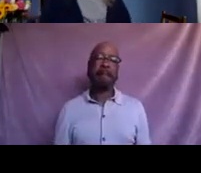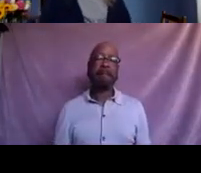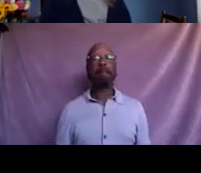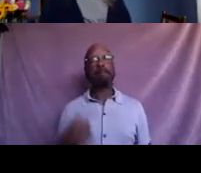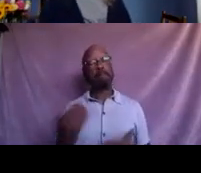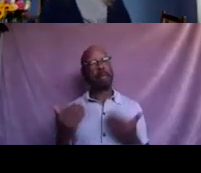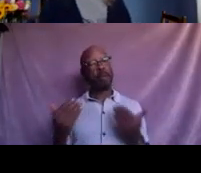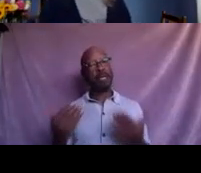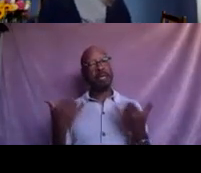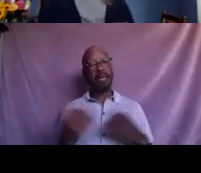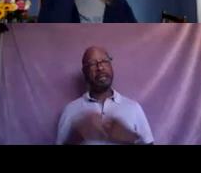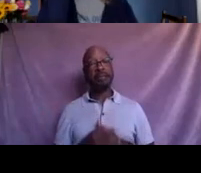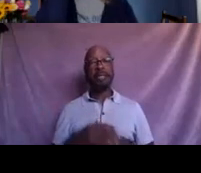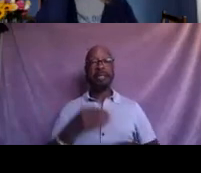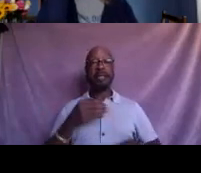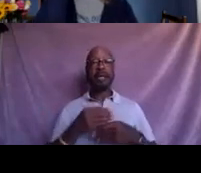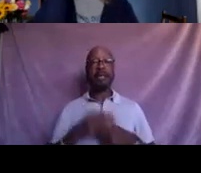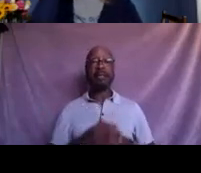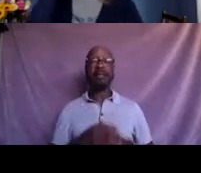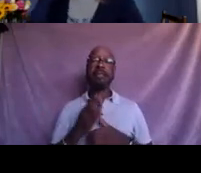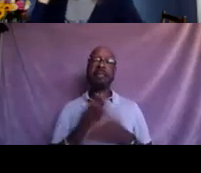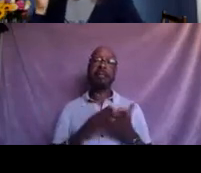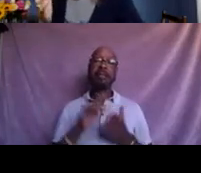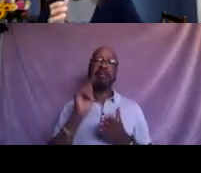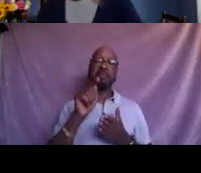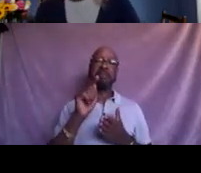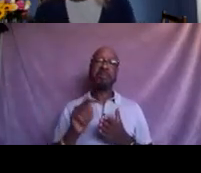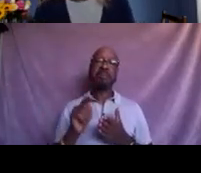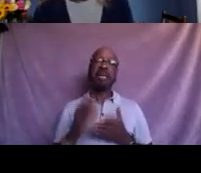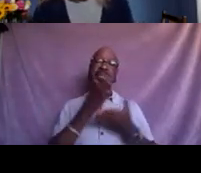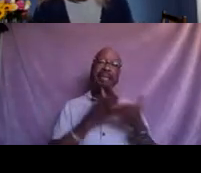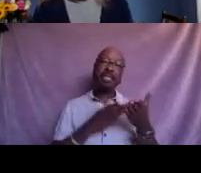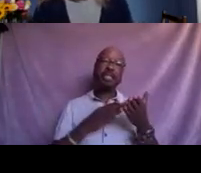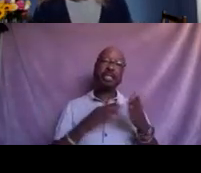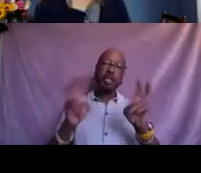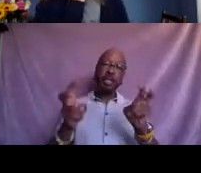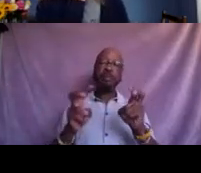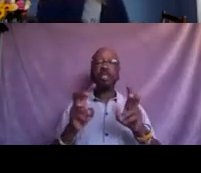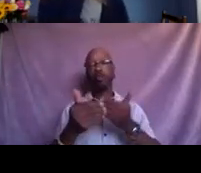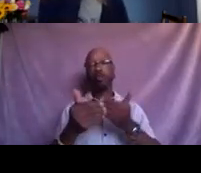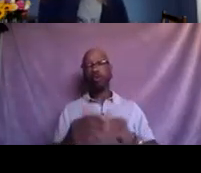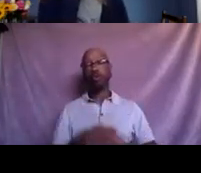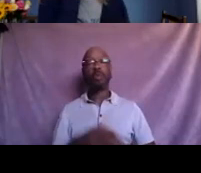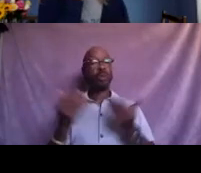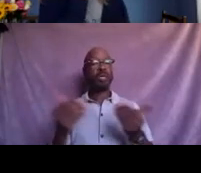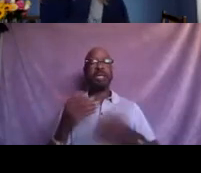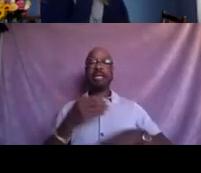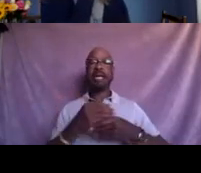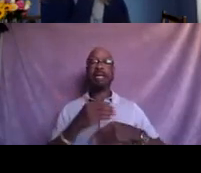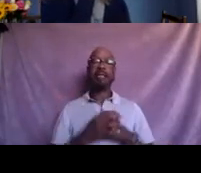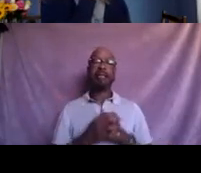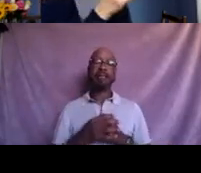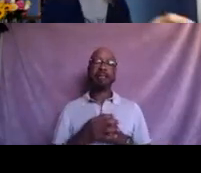and add in some of these, and I will show you how to edit these later. So go ahead and add in a